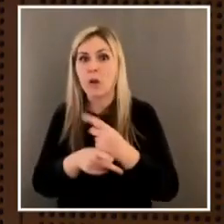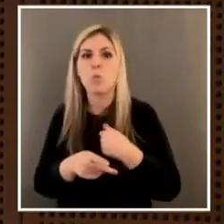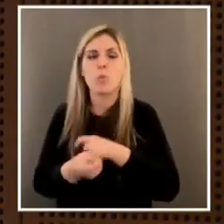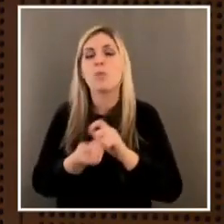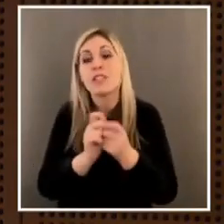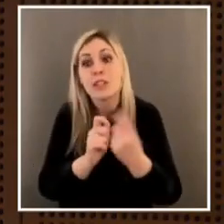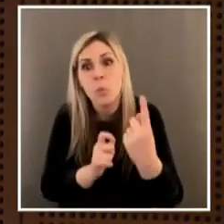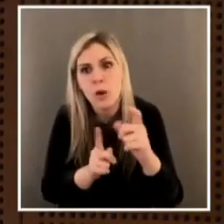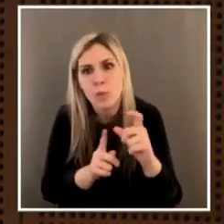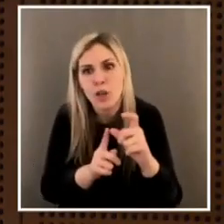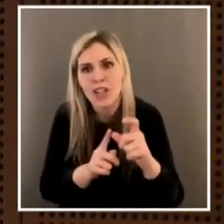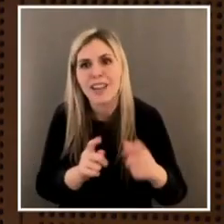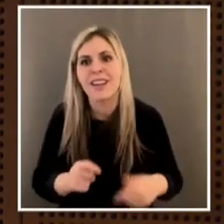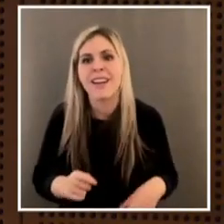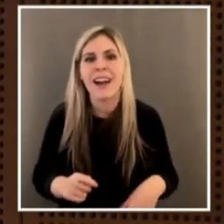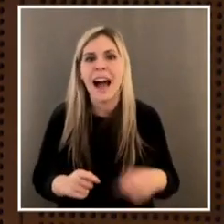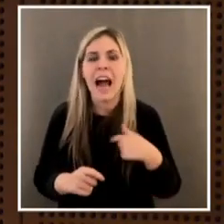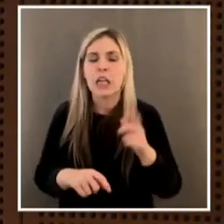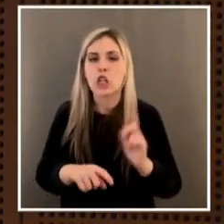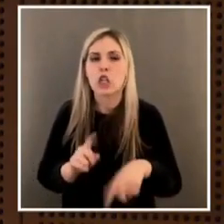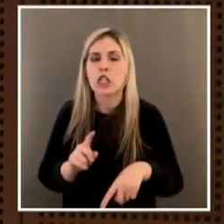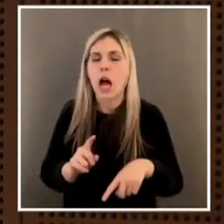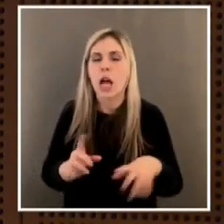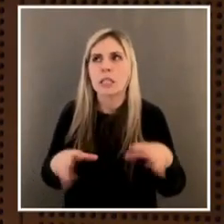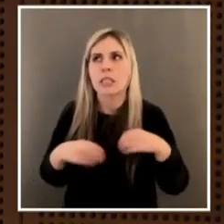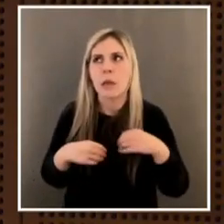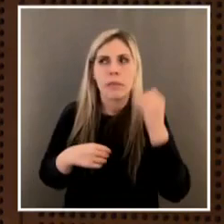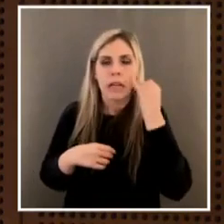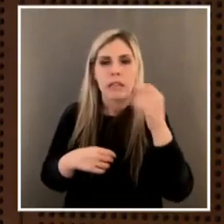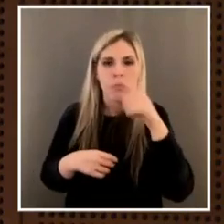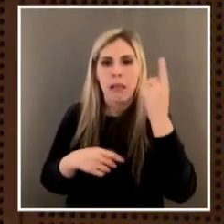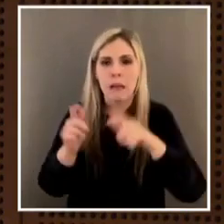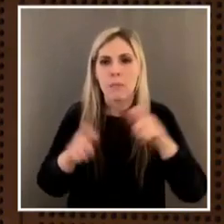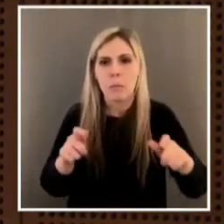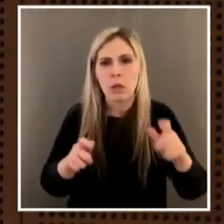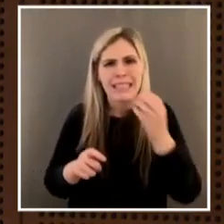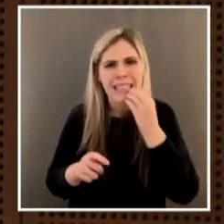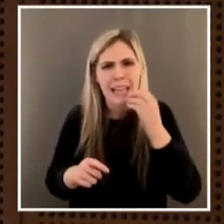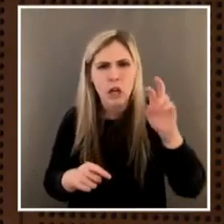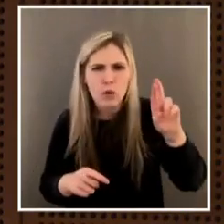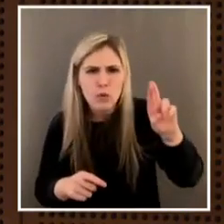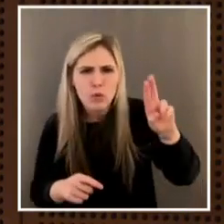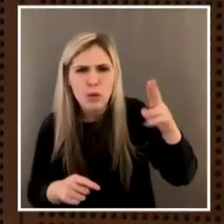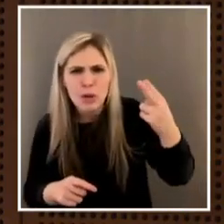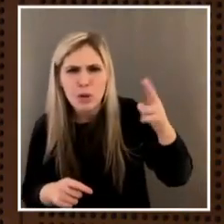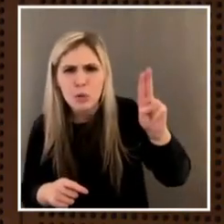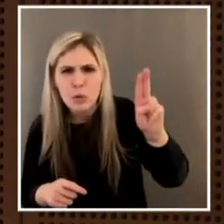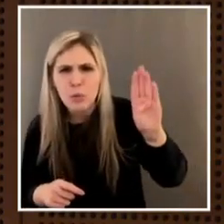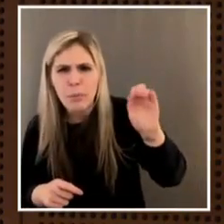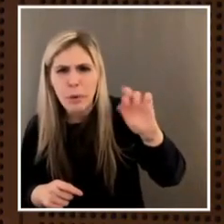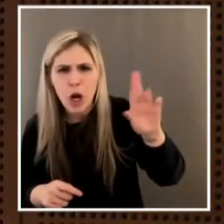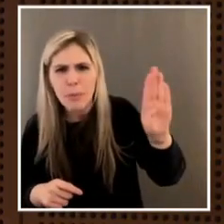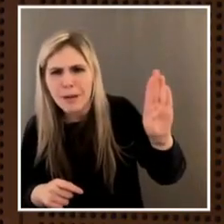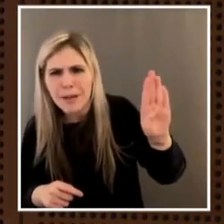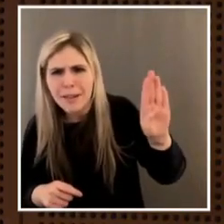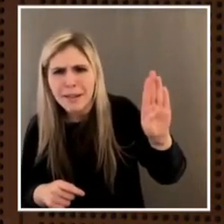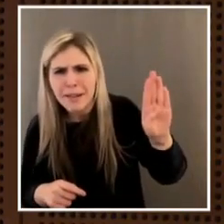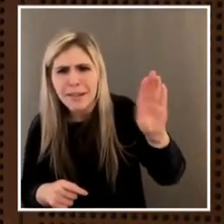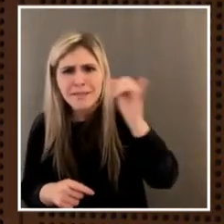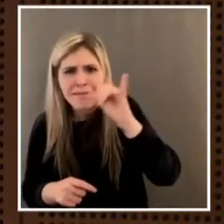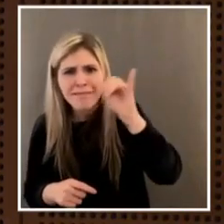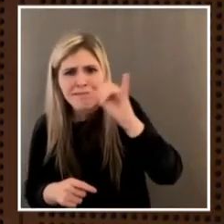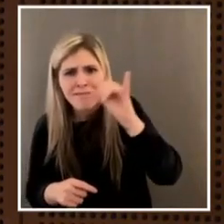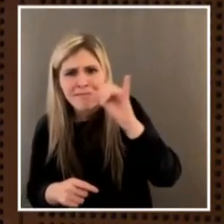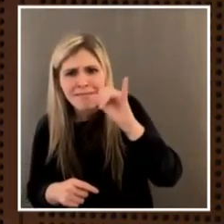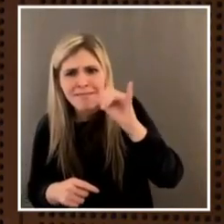word. I just really couldn't get with the idea of black people eating rhubarb. So